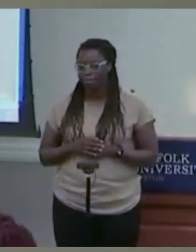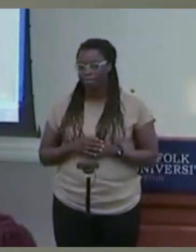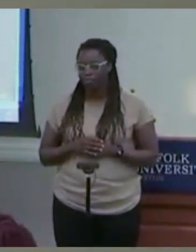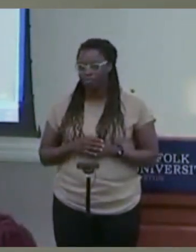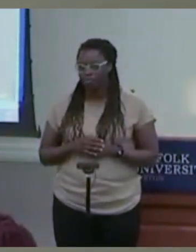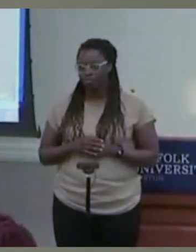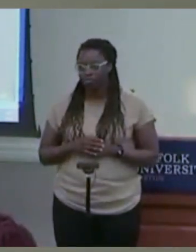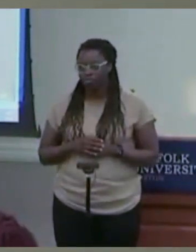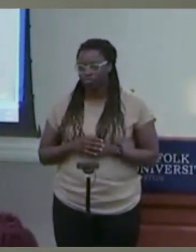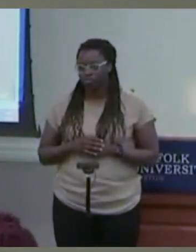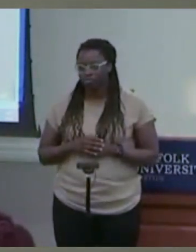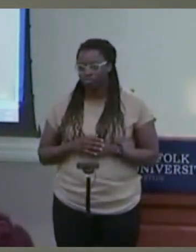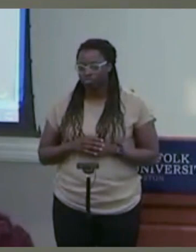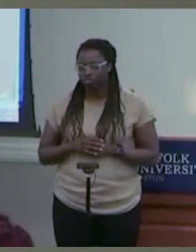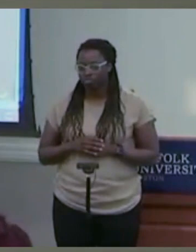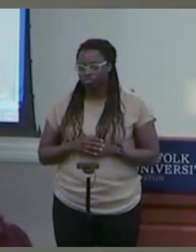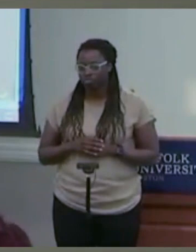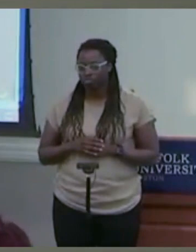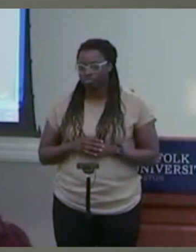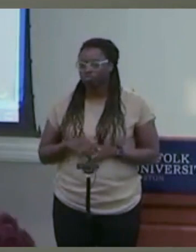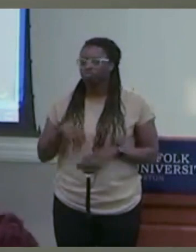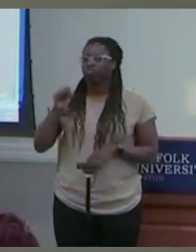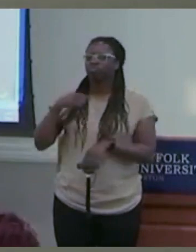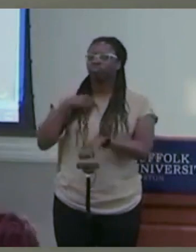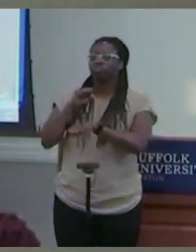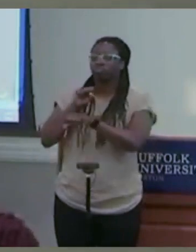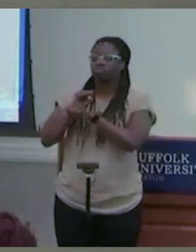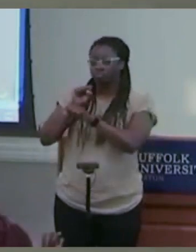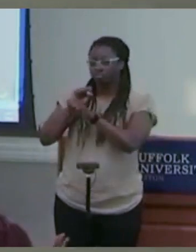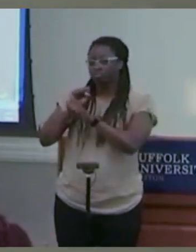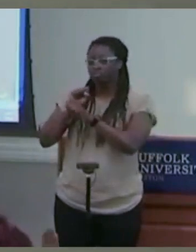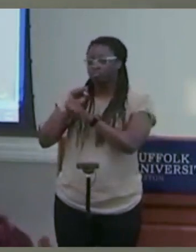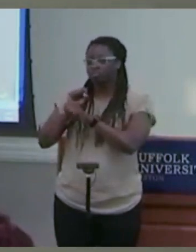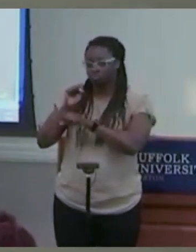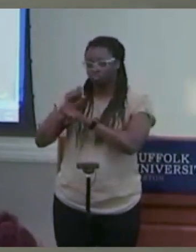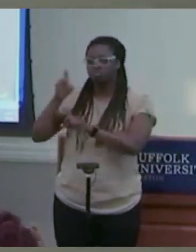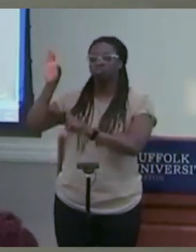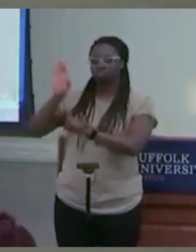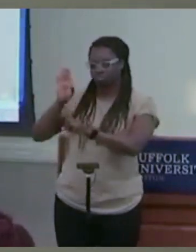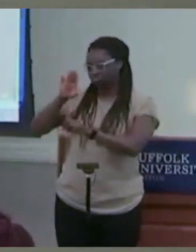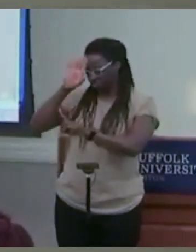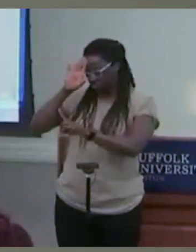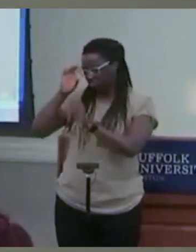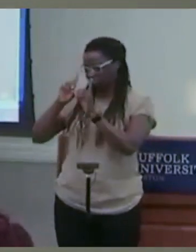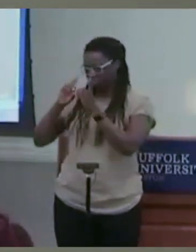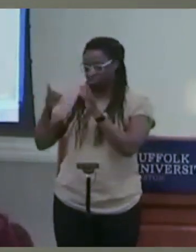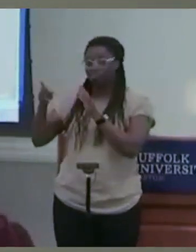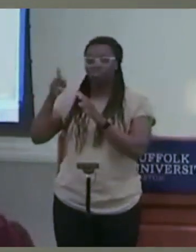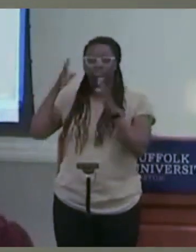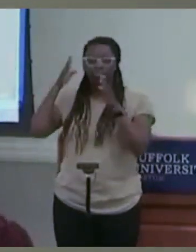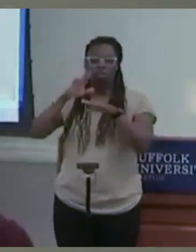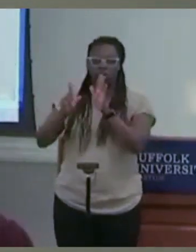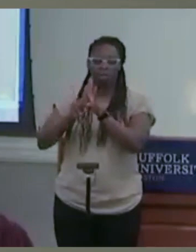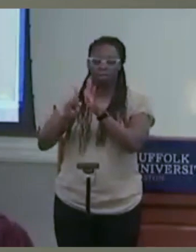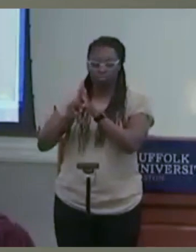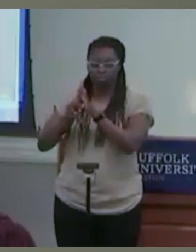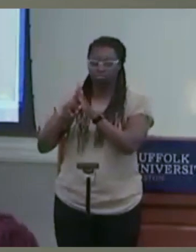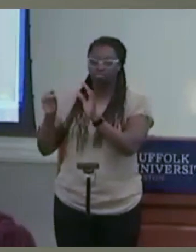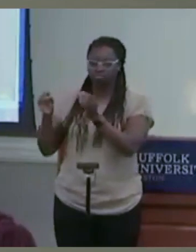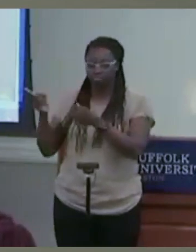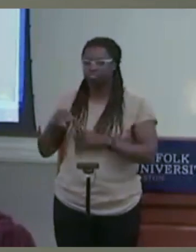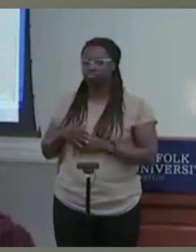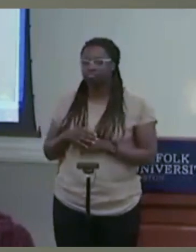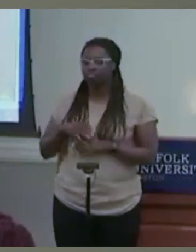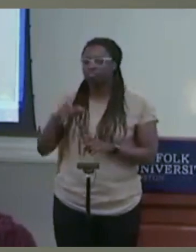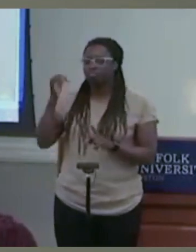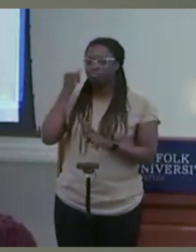the Boston Fire Alarm Office, and an underutilized tool is the fire alarm boxes. So anybody that has a language issue or